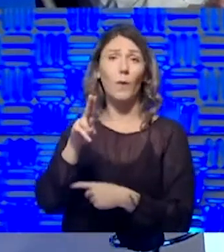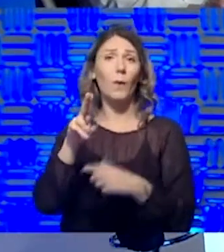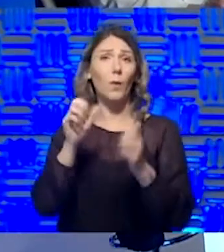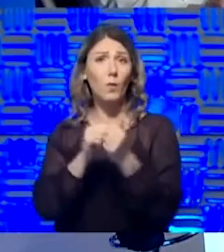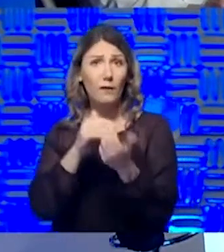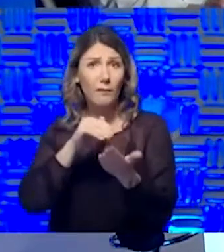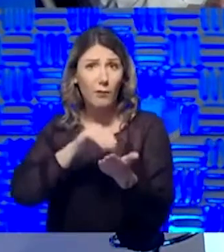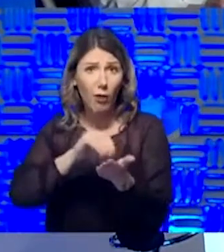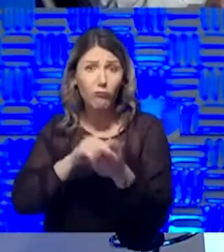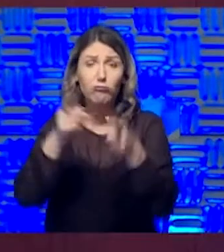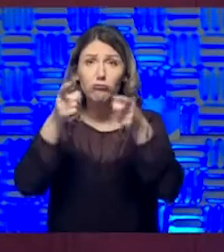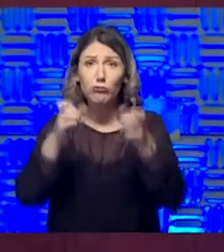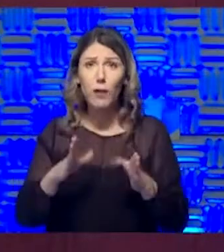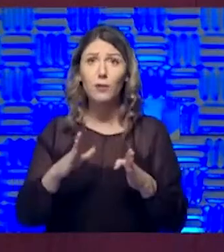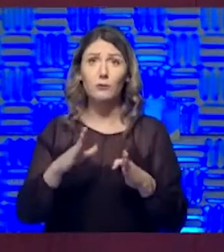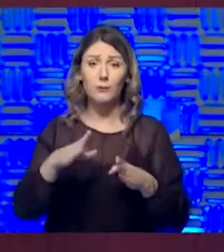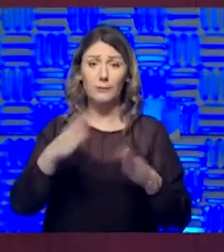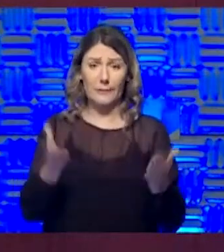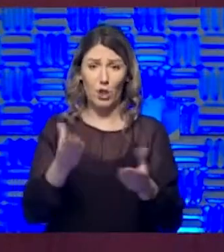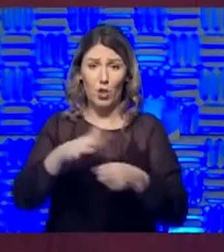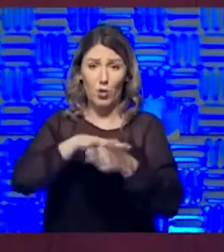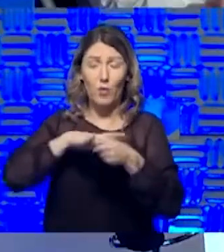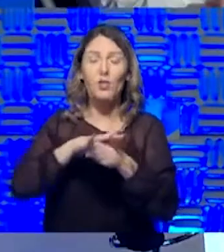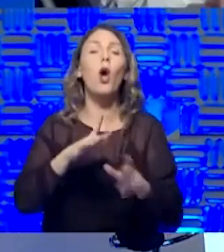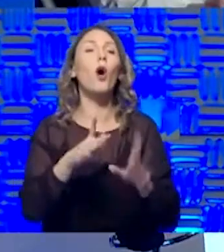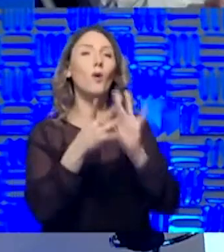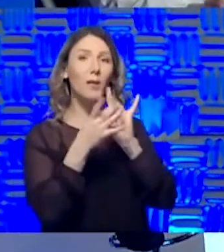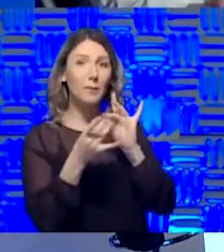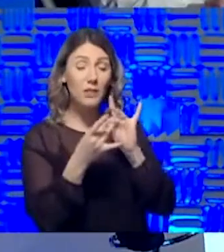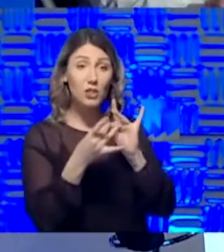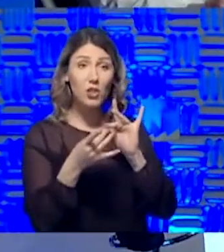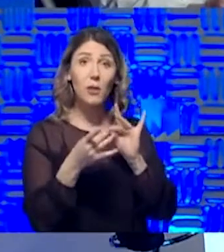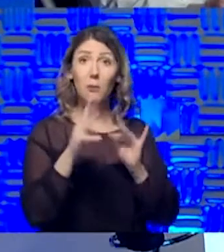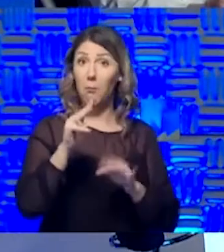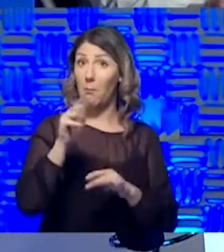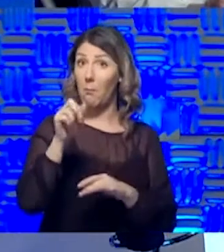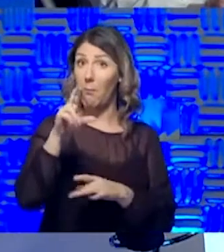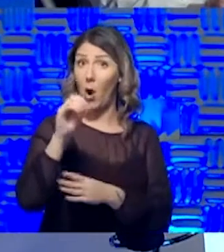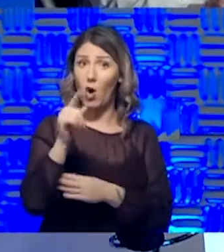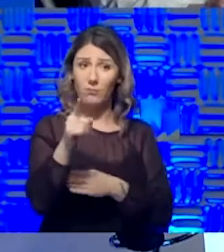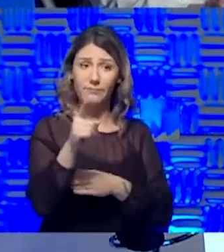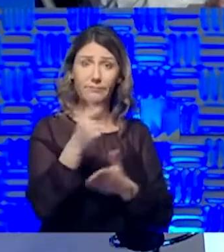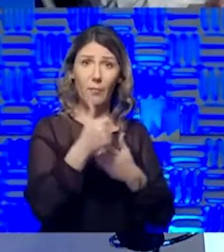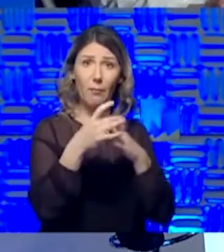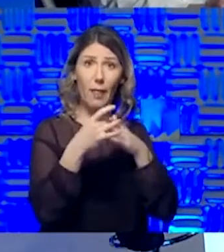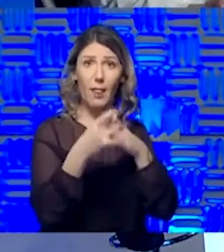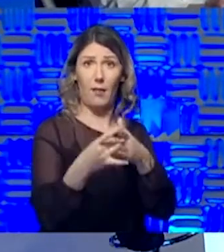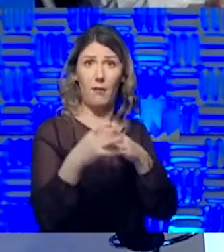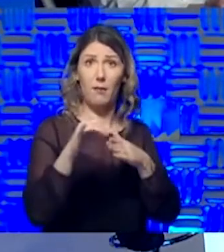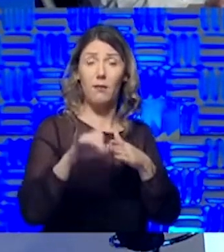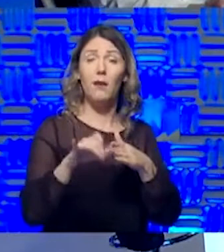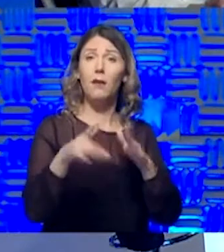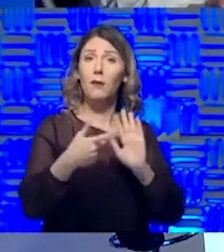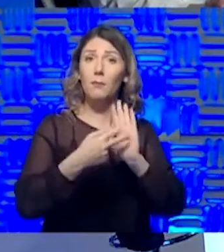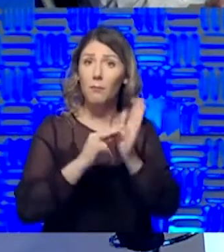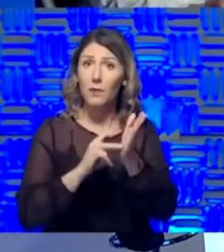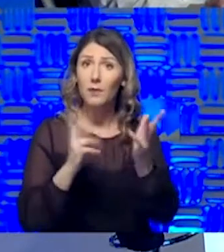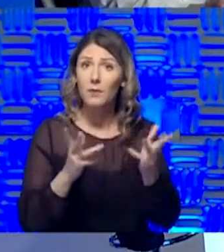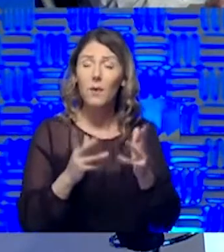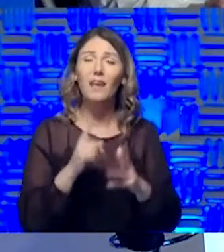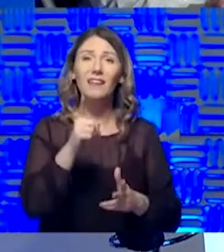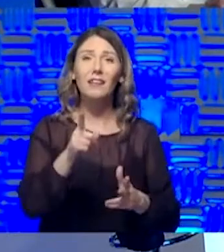been the first for us. And I should point out, Mario's helped lead that, and what that meant is he